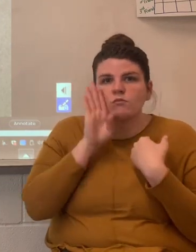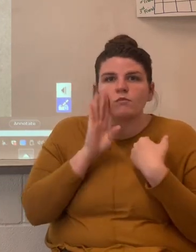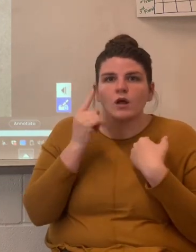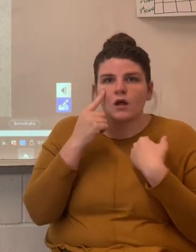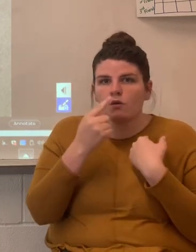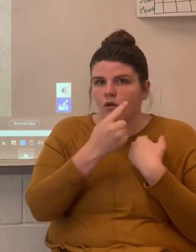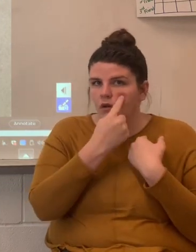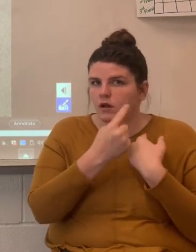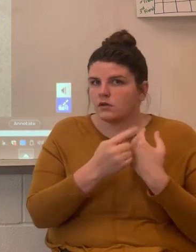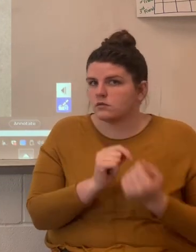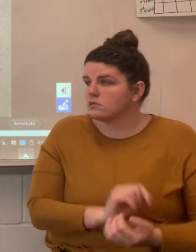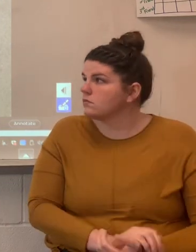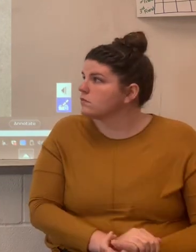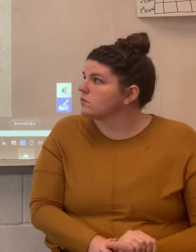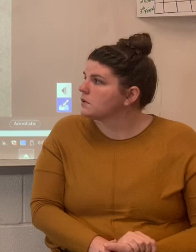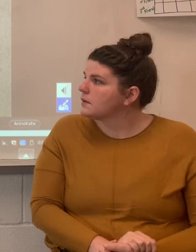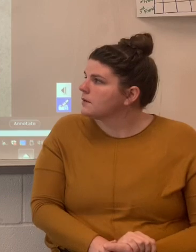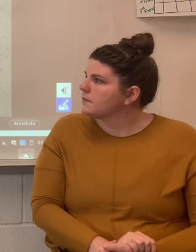brown eyes.